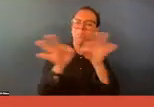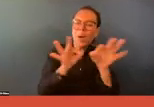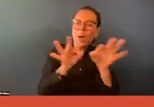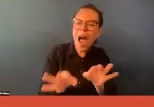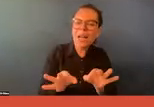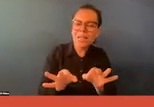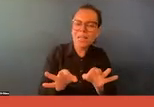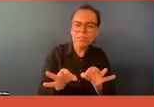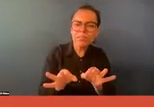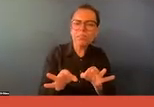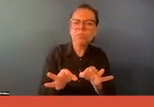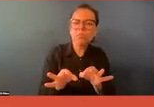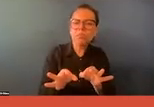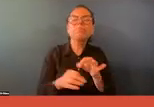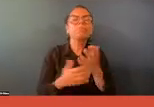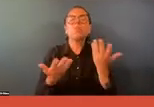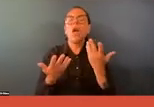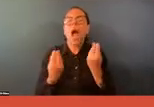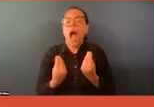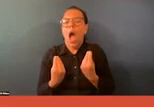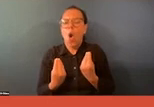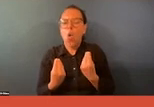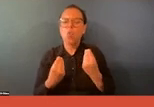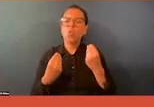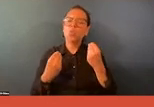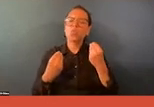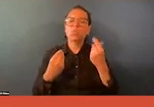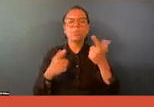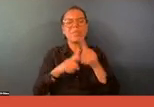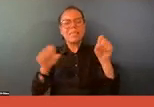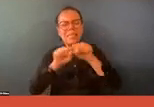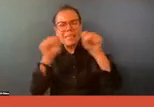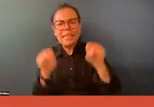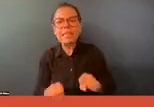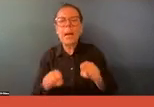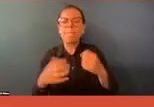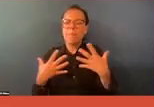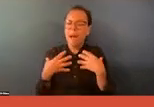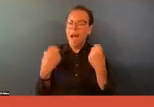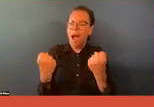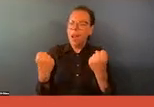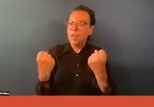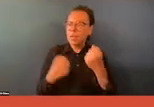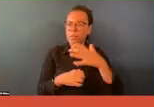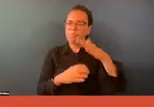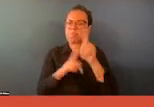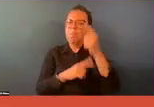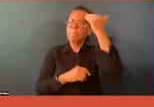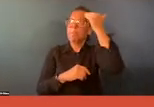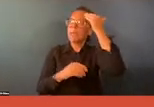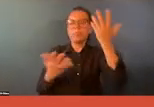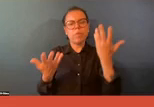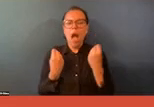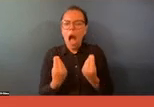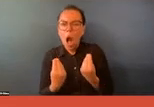Healthy Mother, Healthy Baby HMHB activity and local health system strengthening project response